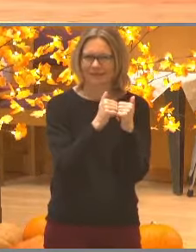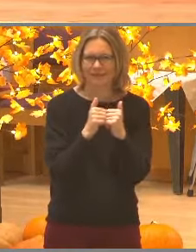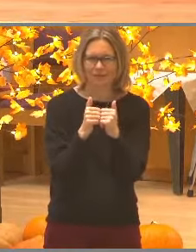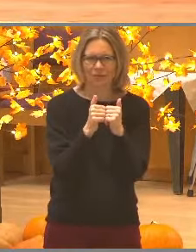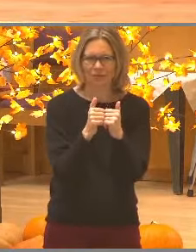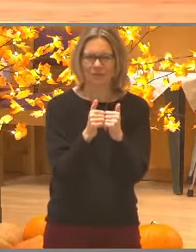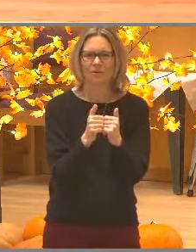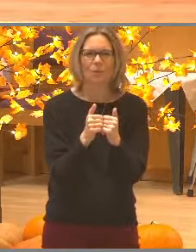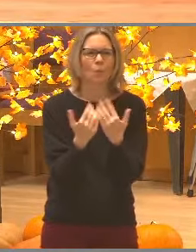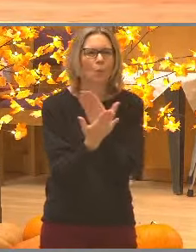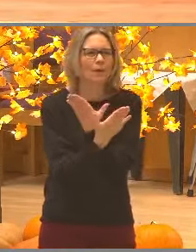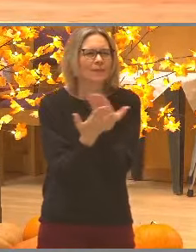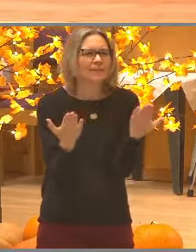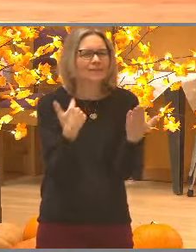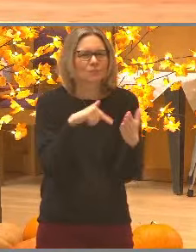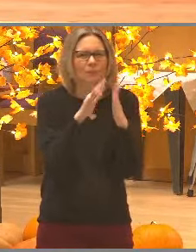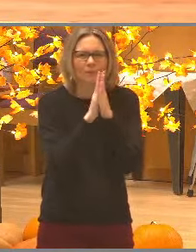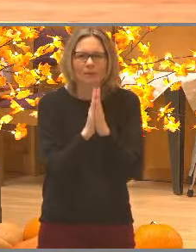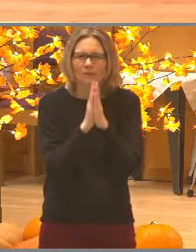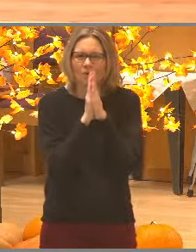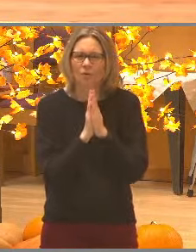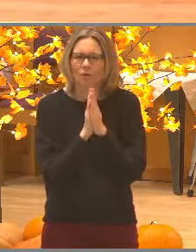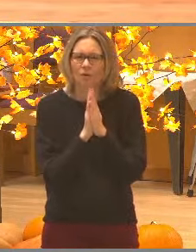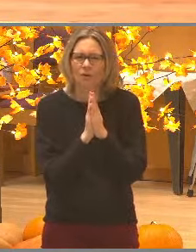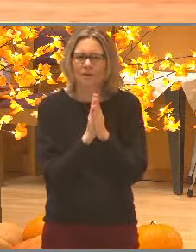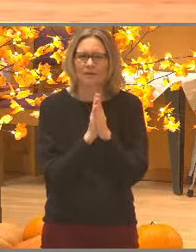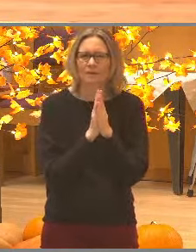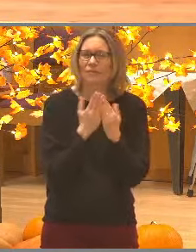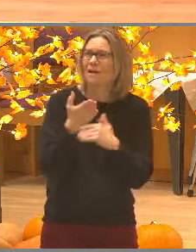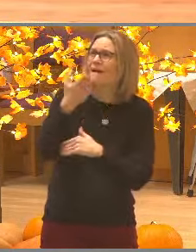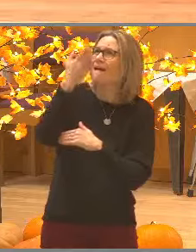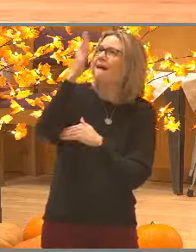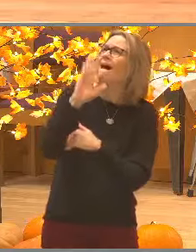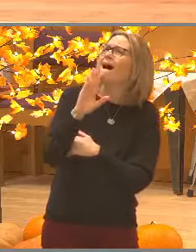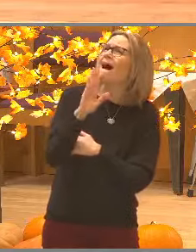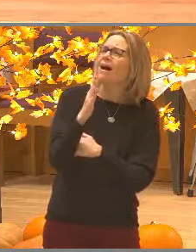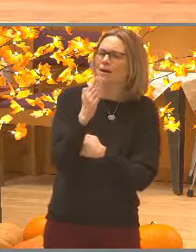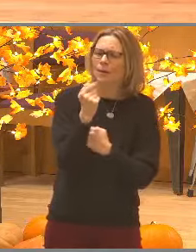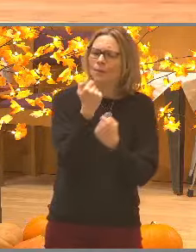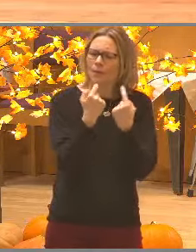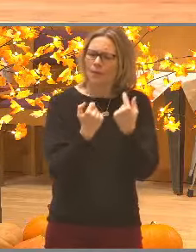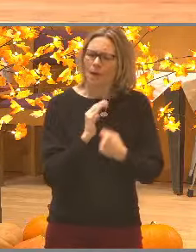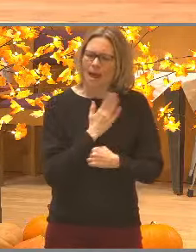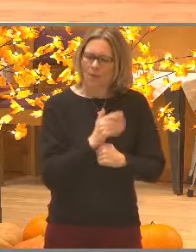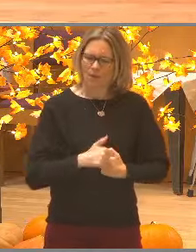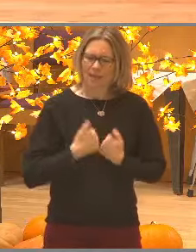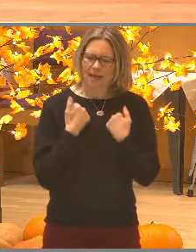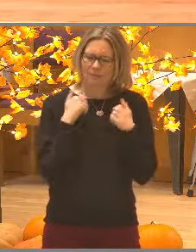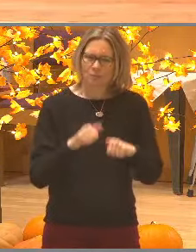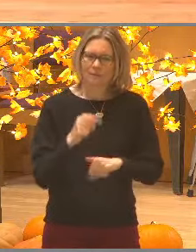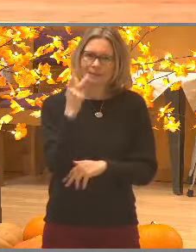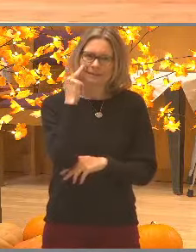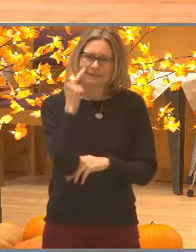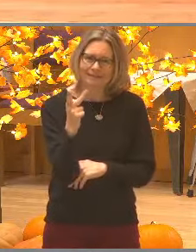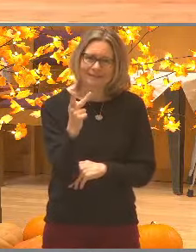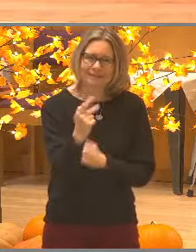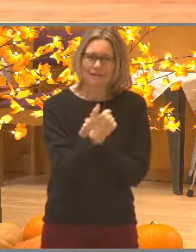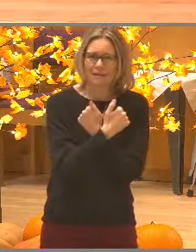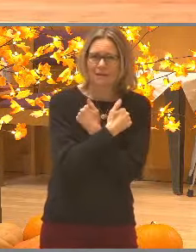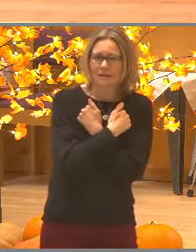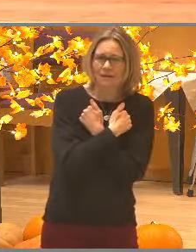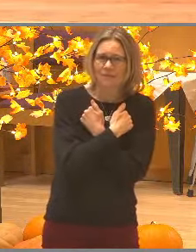things that we pray for God to prune from our lives, to be able to see the